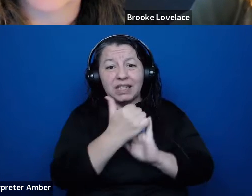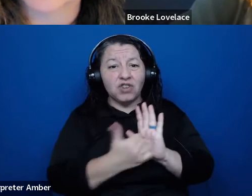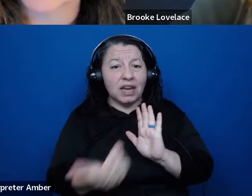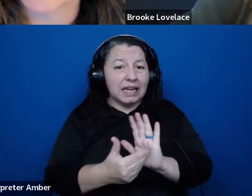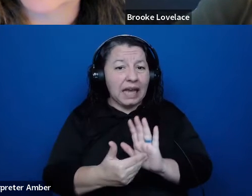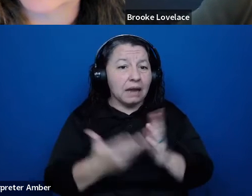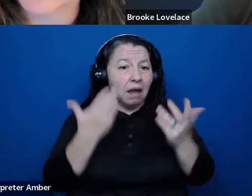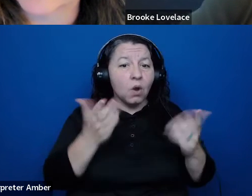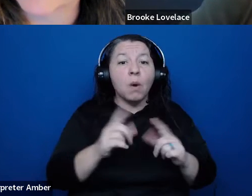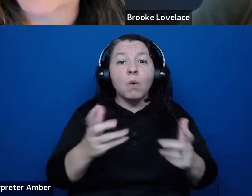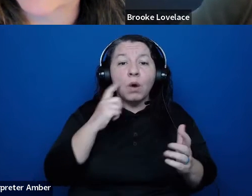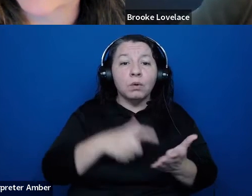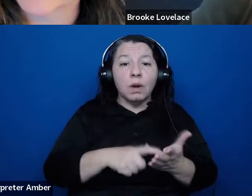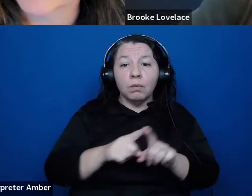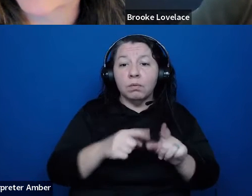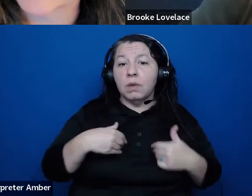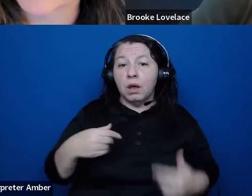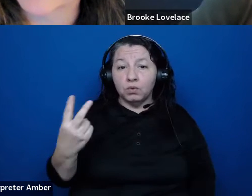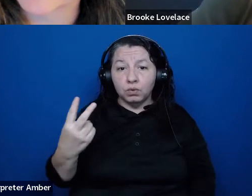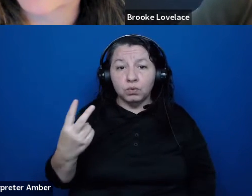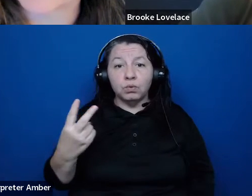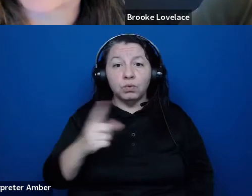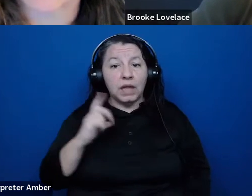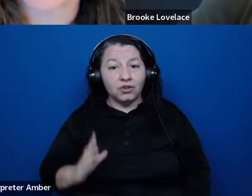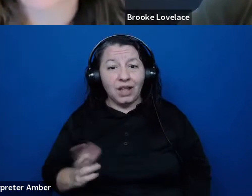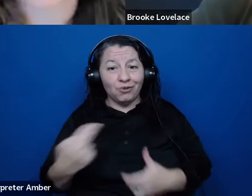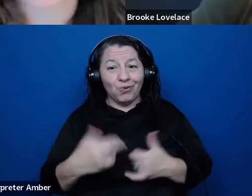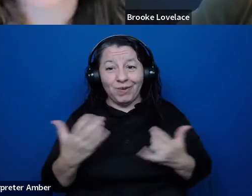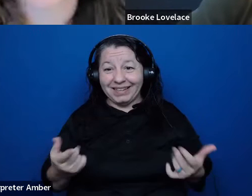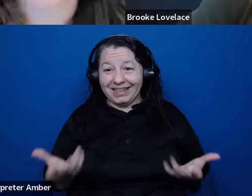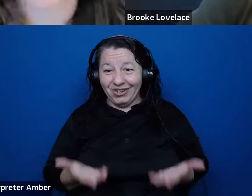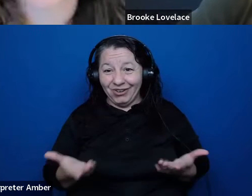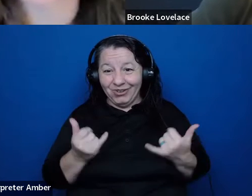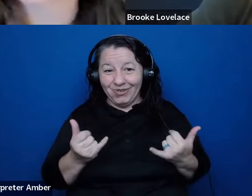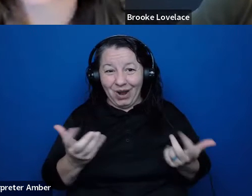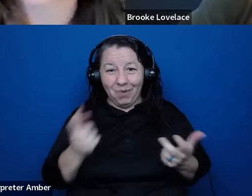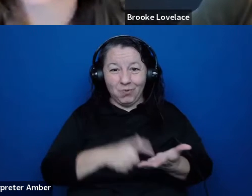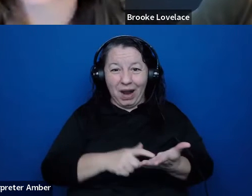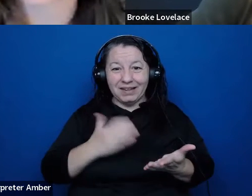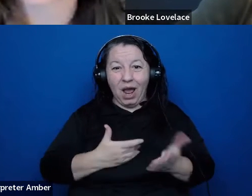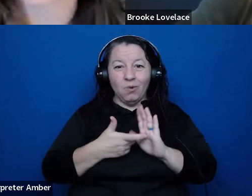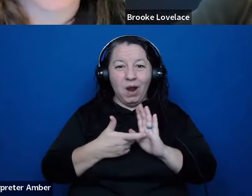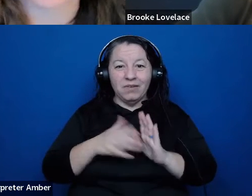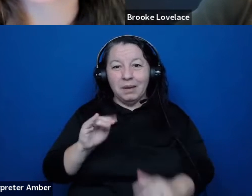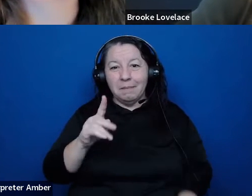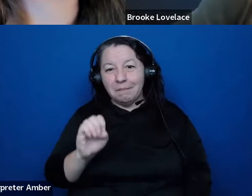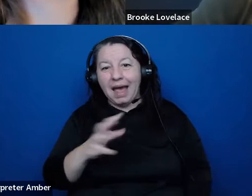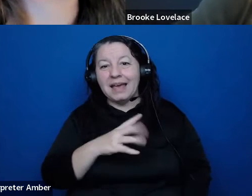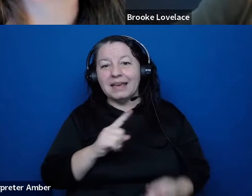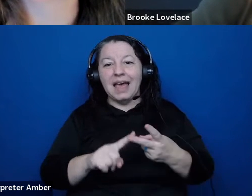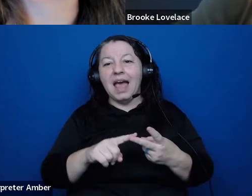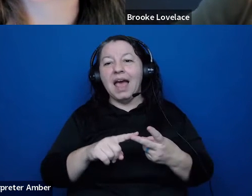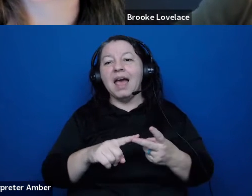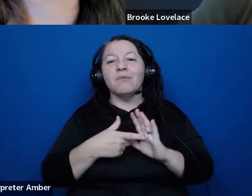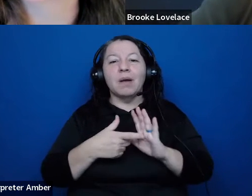to recognize, we also had two legislators join us today. And I wanted to recognize Representative Mike Burbett and Representative Chad Engel joined